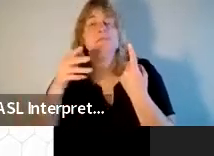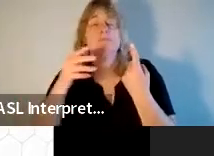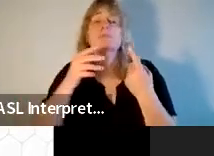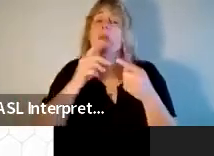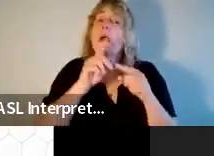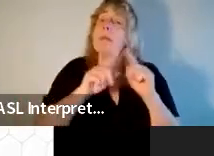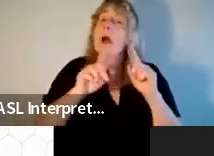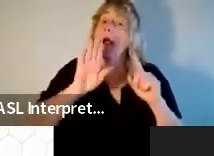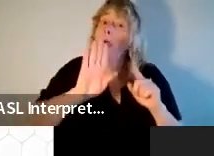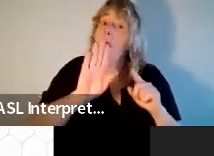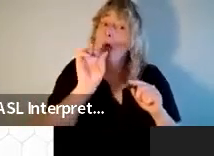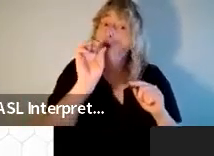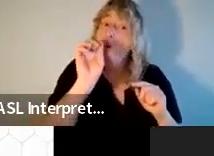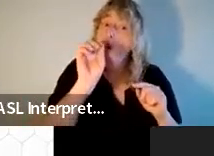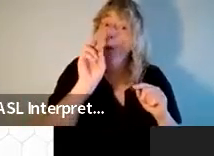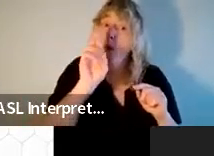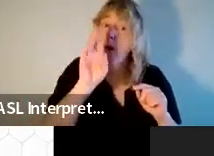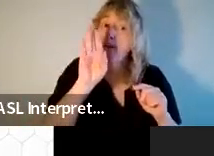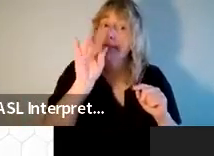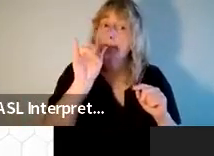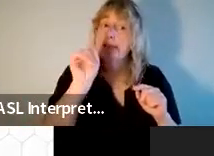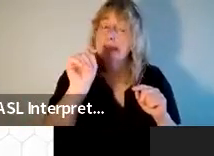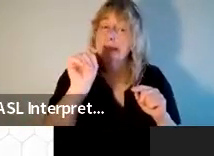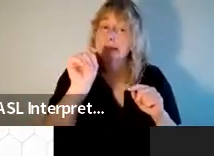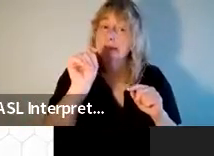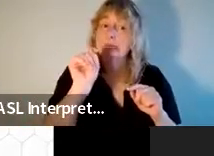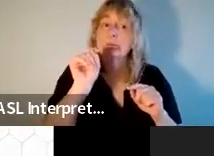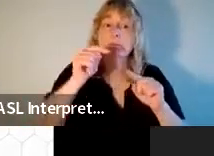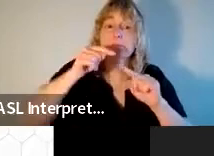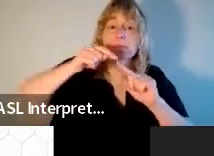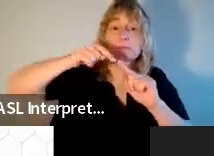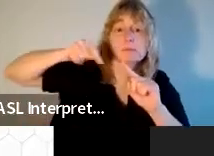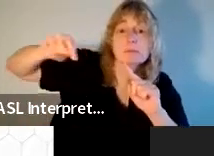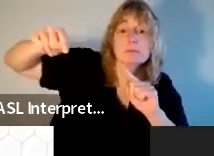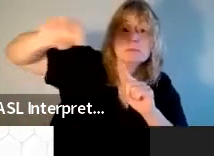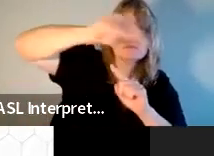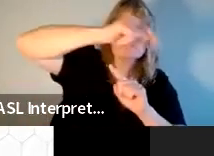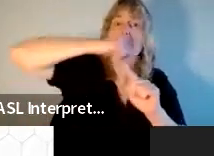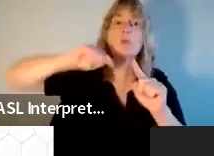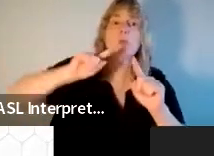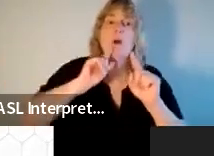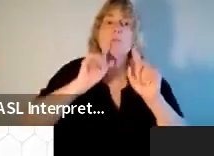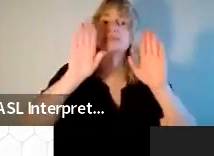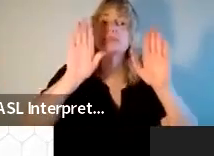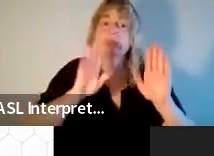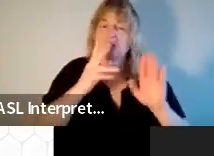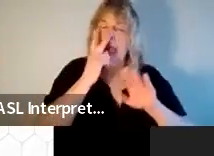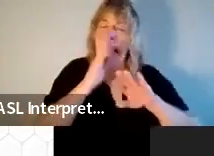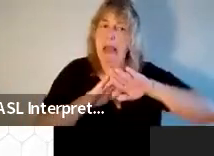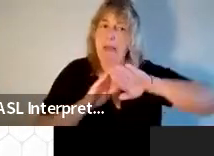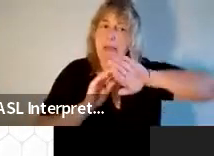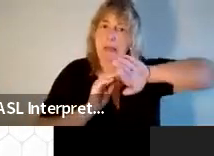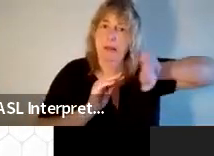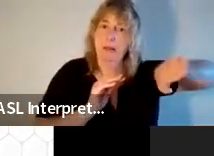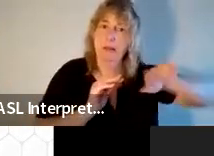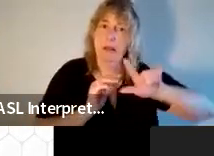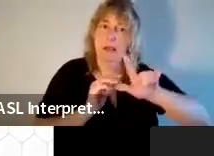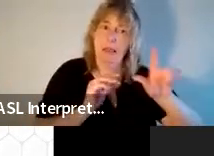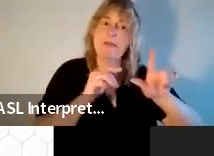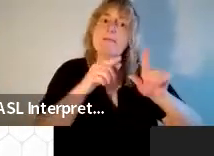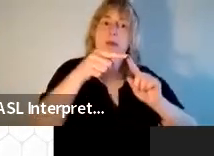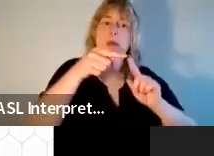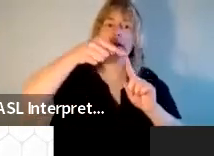remarkable. As you can see on the middle left, it is orbiting one of the special gravitational points in